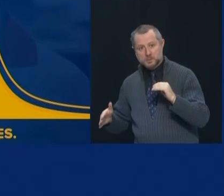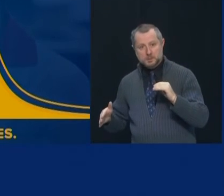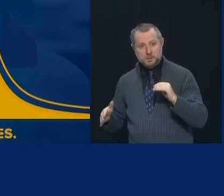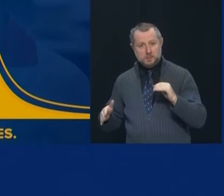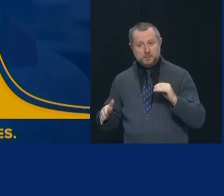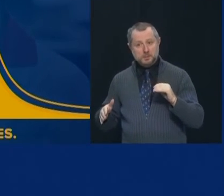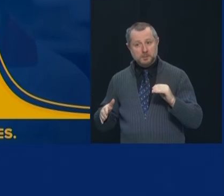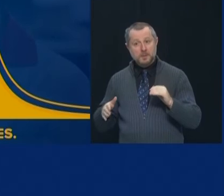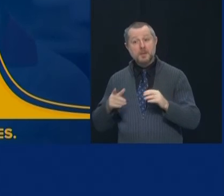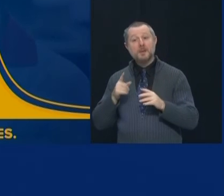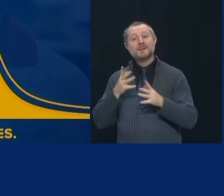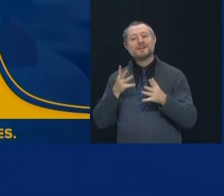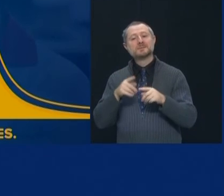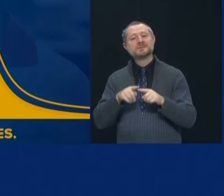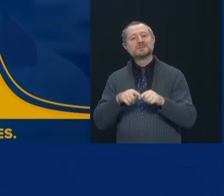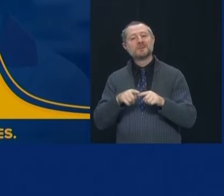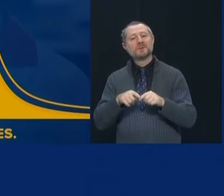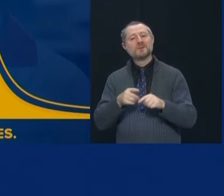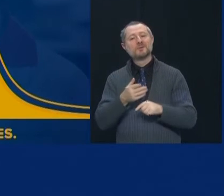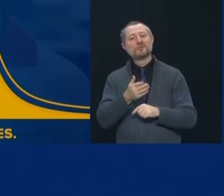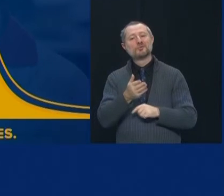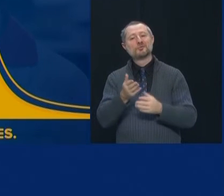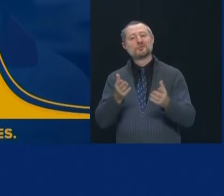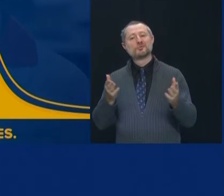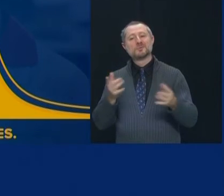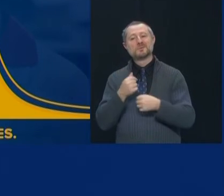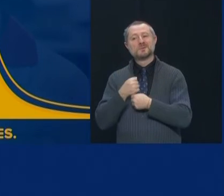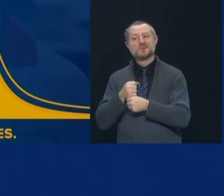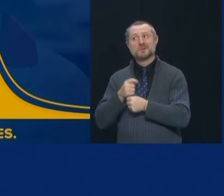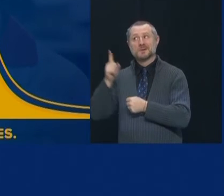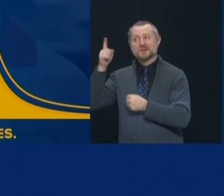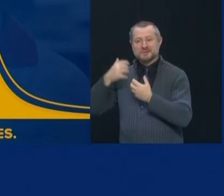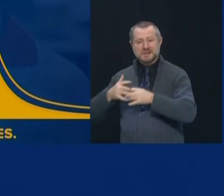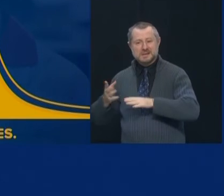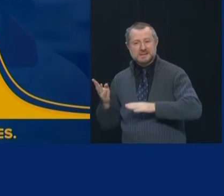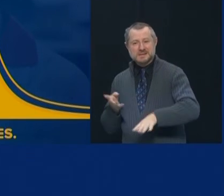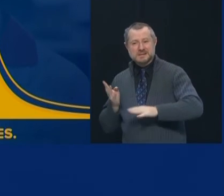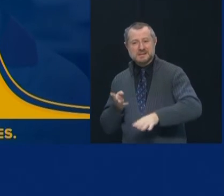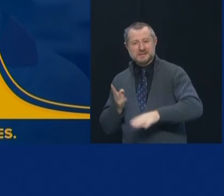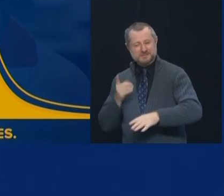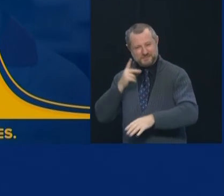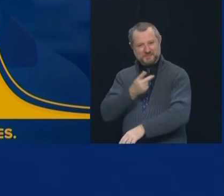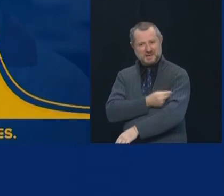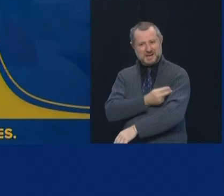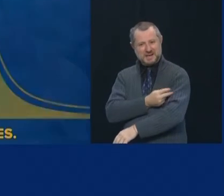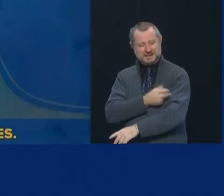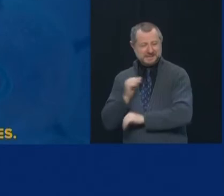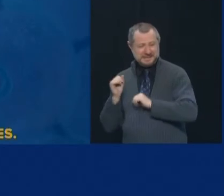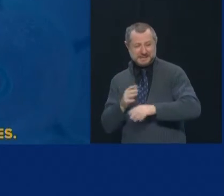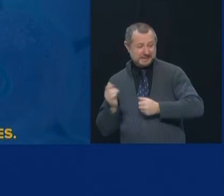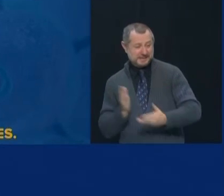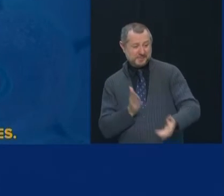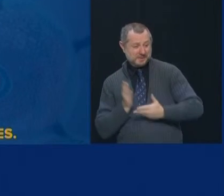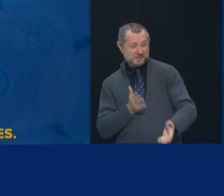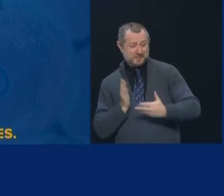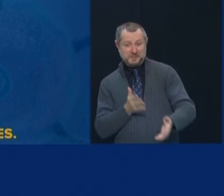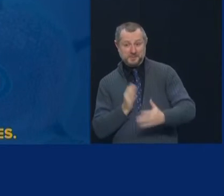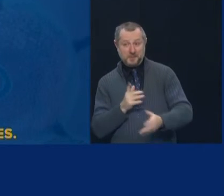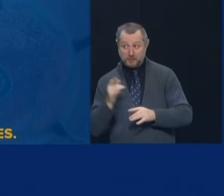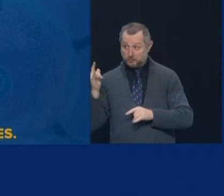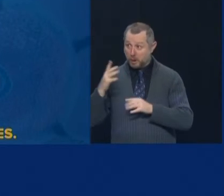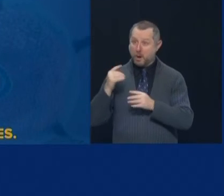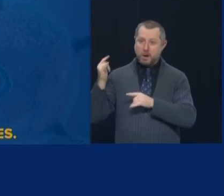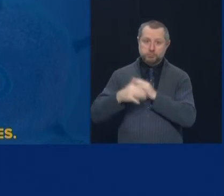Depends on the vaccine production and delivery schedule and the effectiveness of